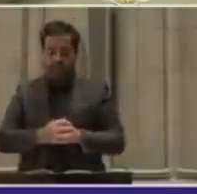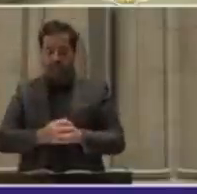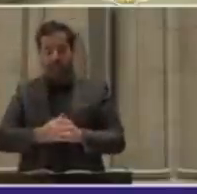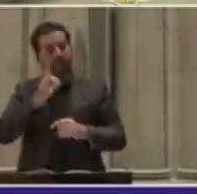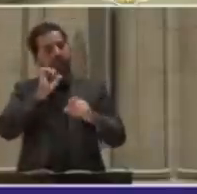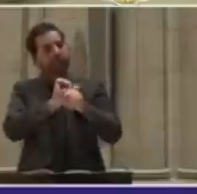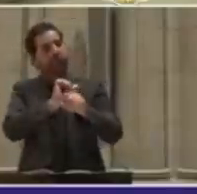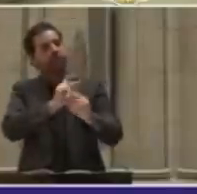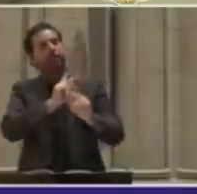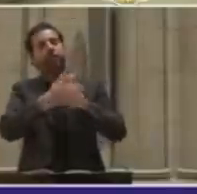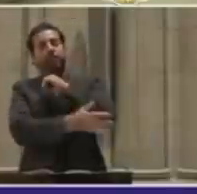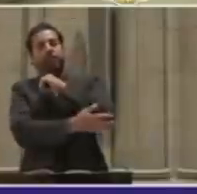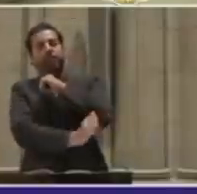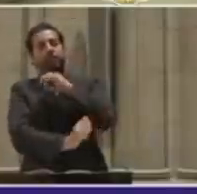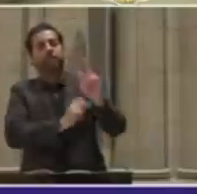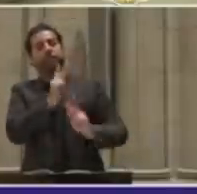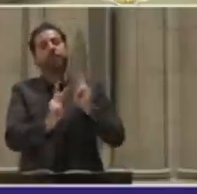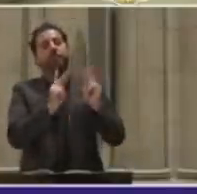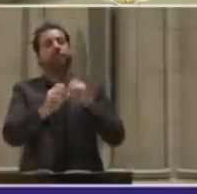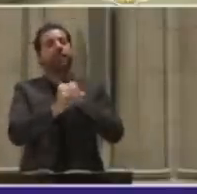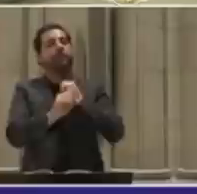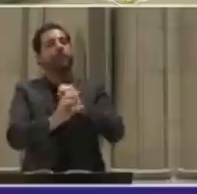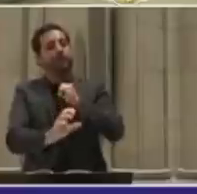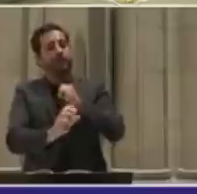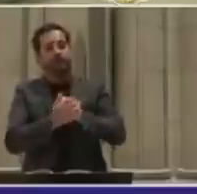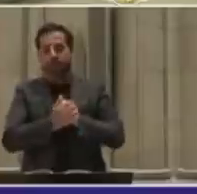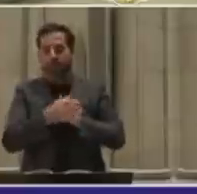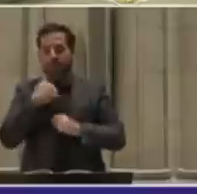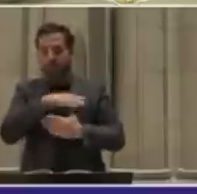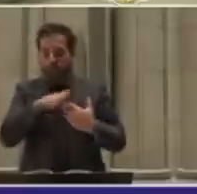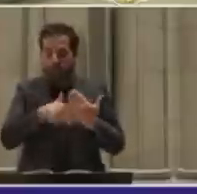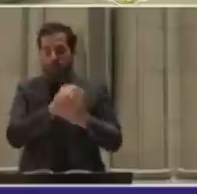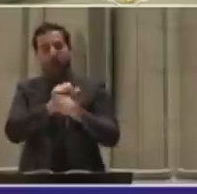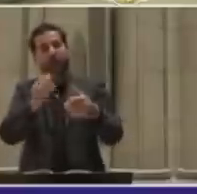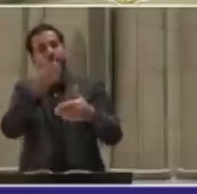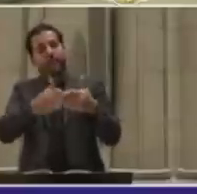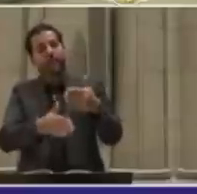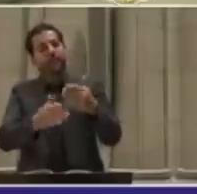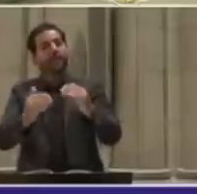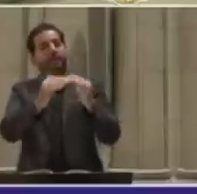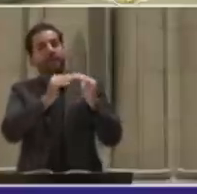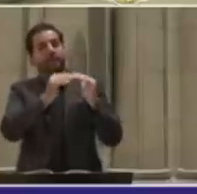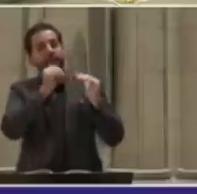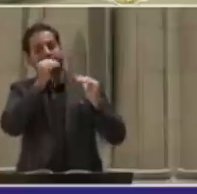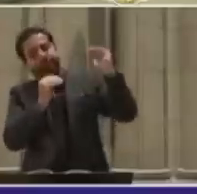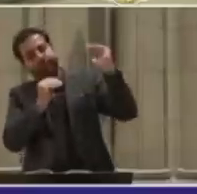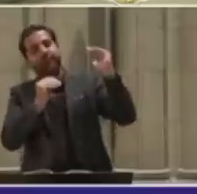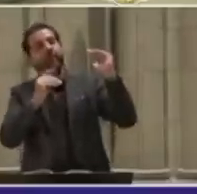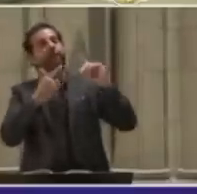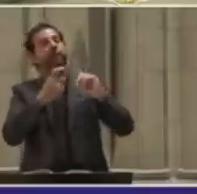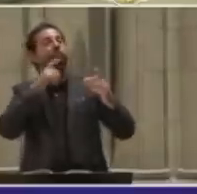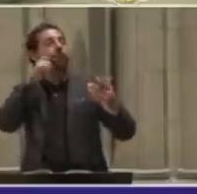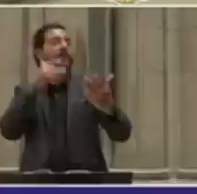For the work of the Poor People's Campaign, may we all work to end the injustices of